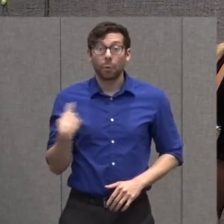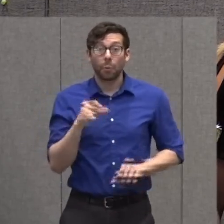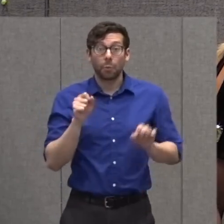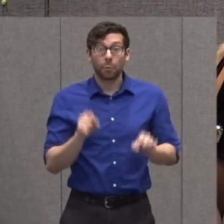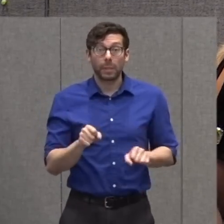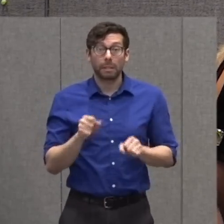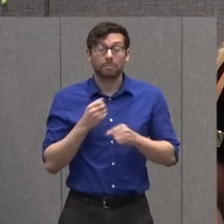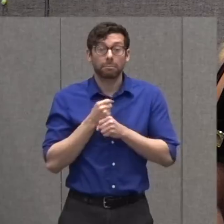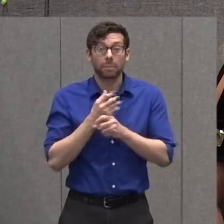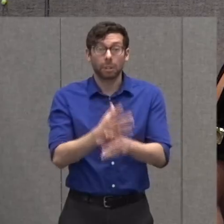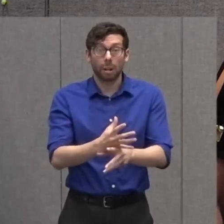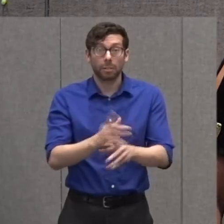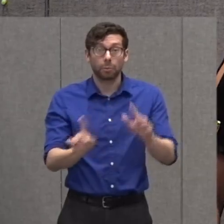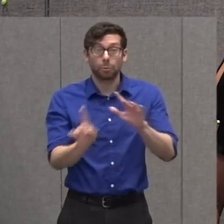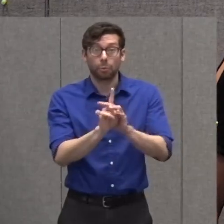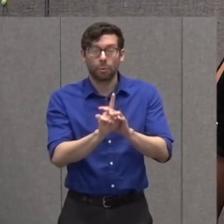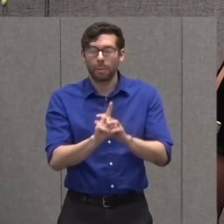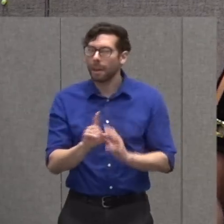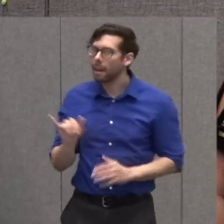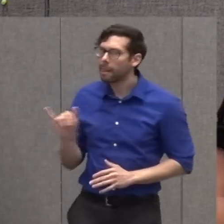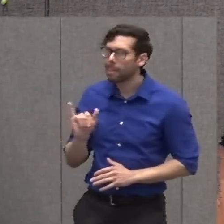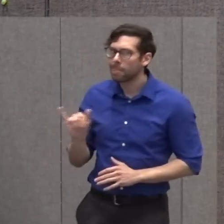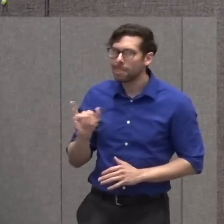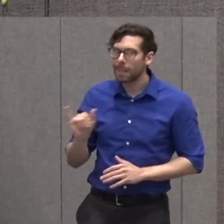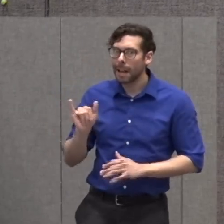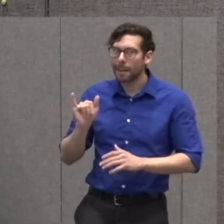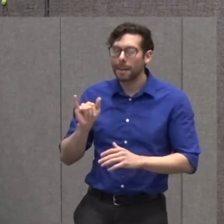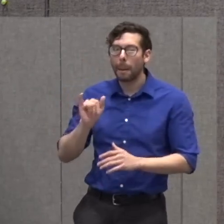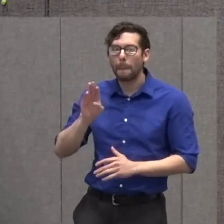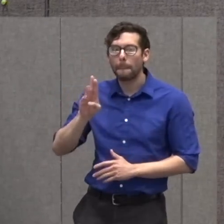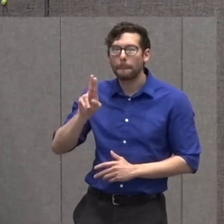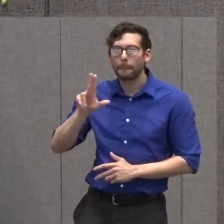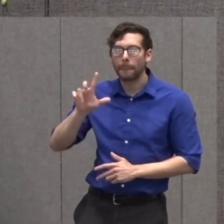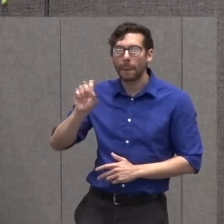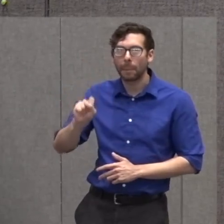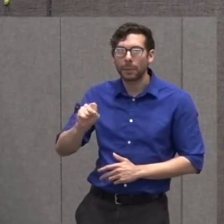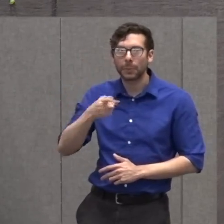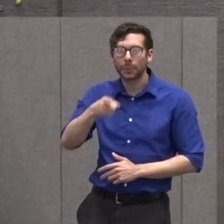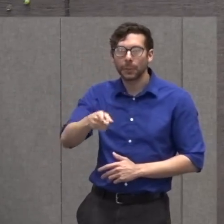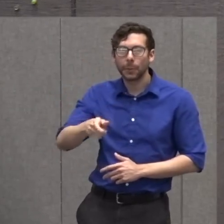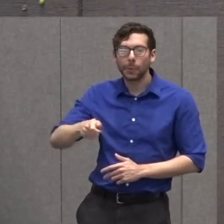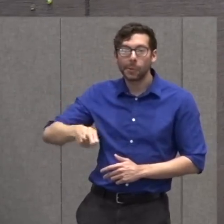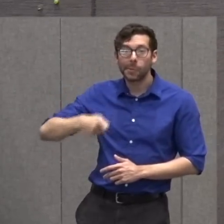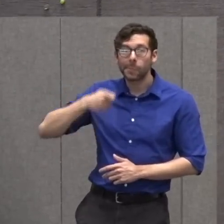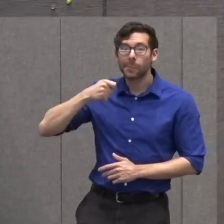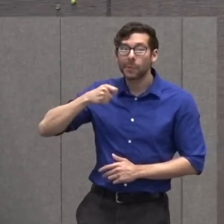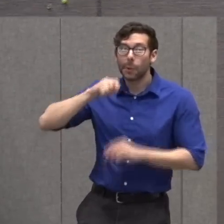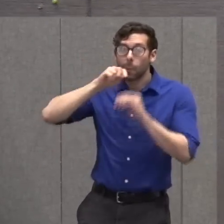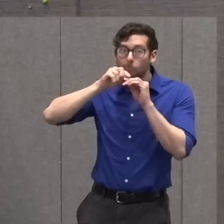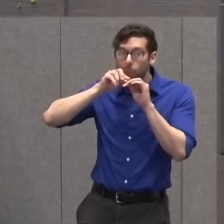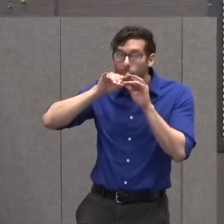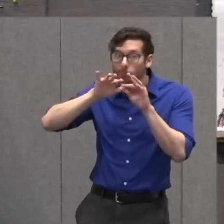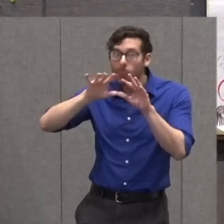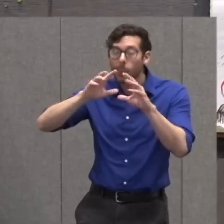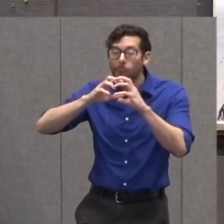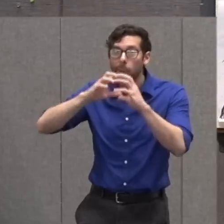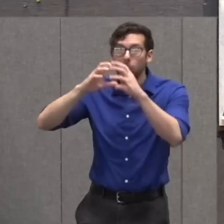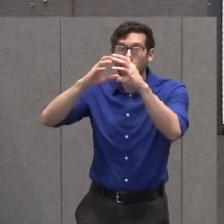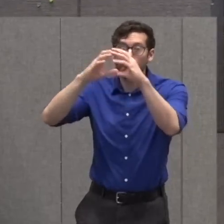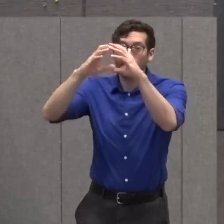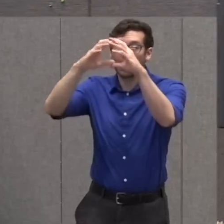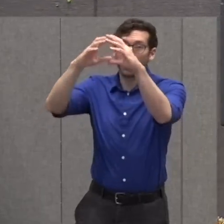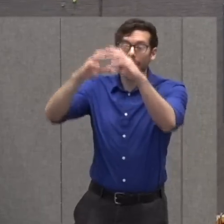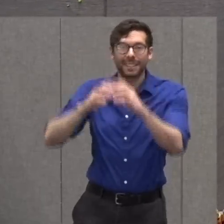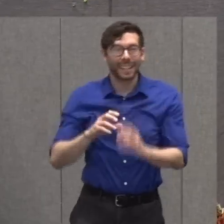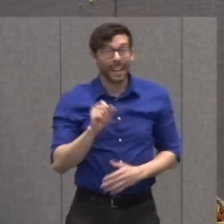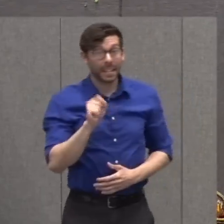it and then it carries it up. Like the bubbles. Exactly. Can you think of some other forms of gas that help, especially here in Albuquerque? I'm going to give you a